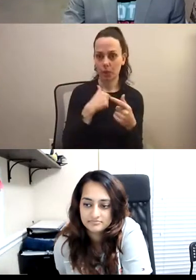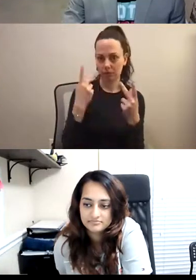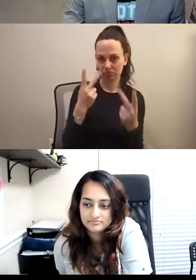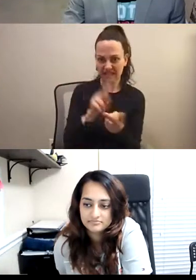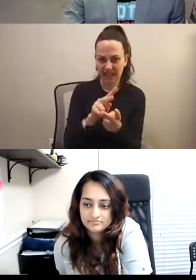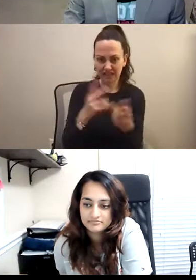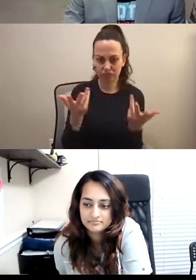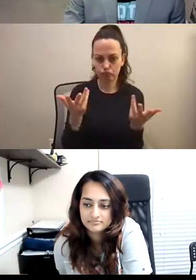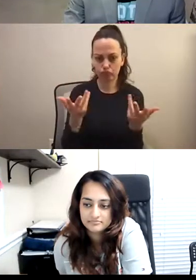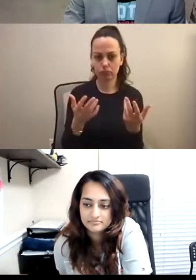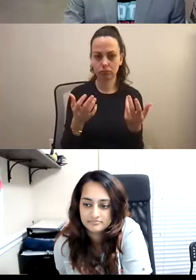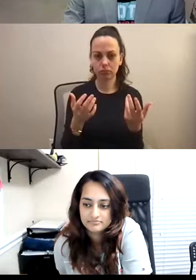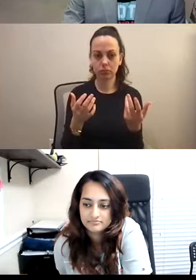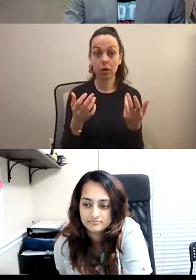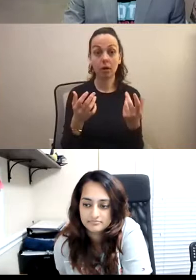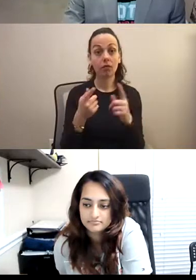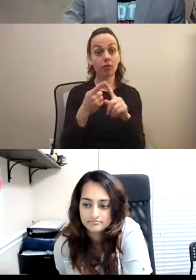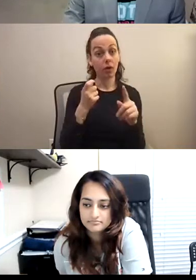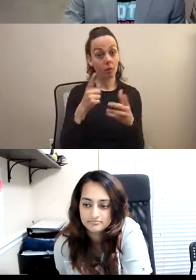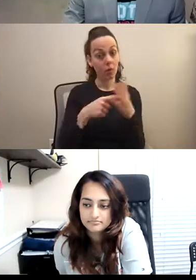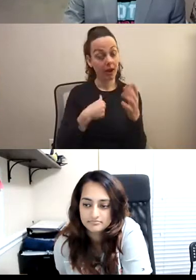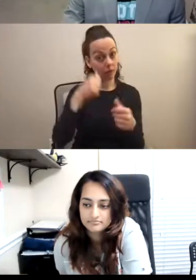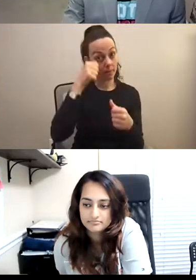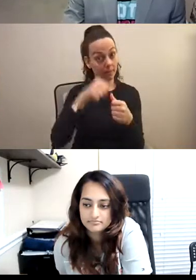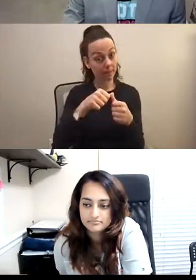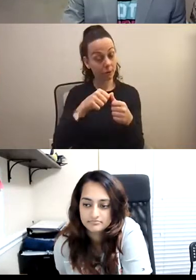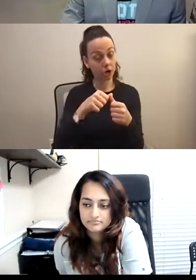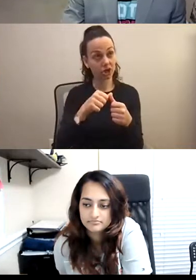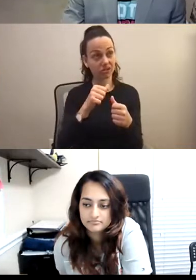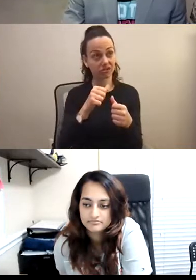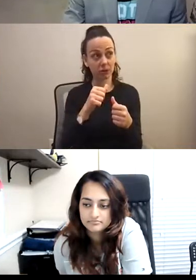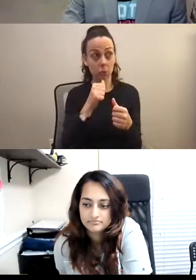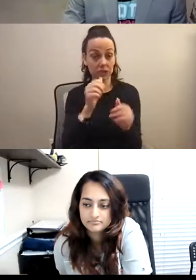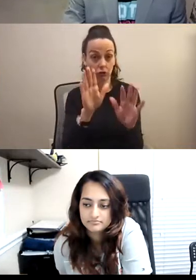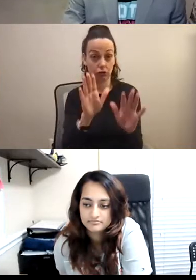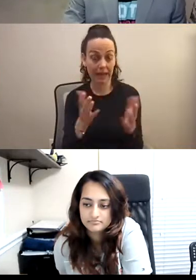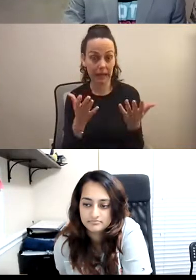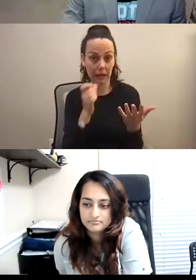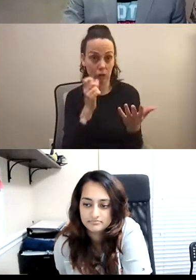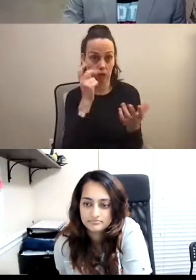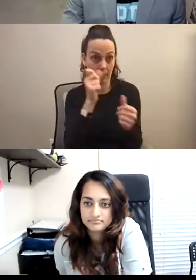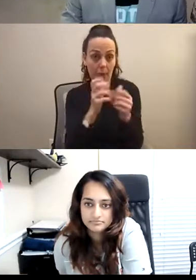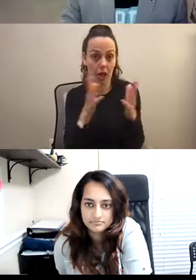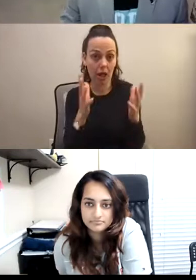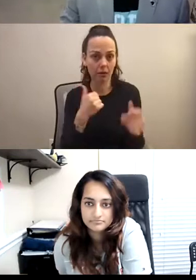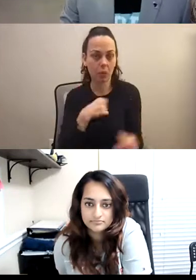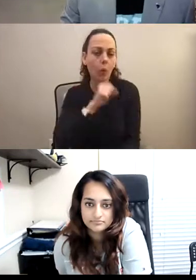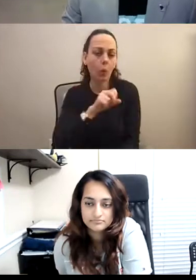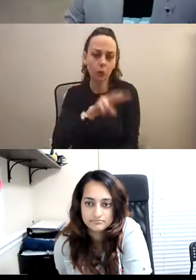which, from what I remember, was not memorable or really that great on either of our parts. I was 22.